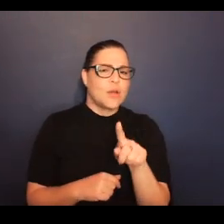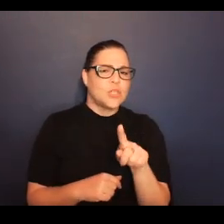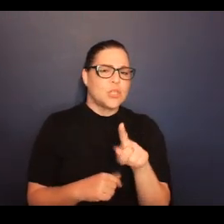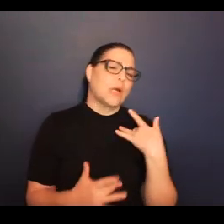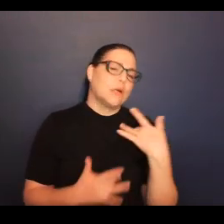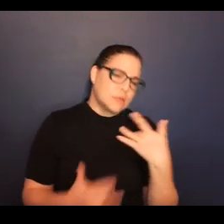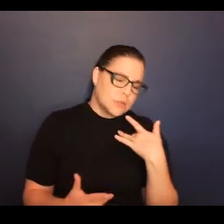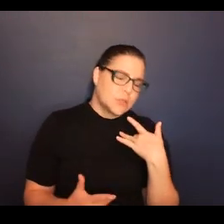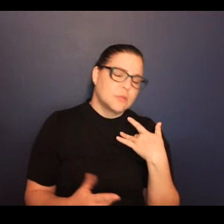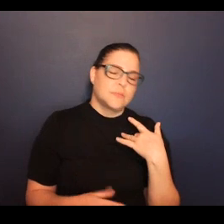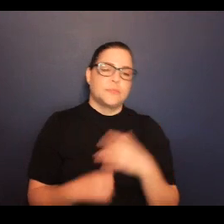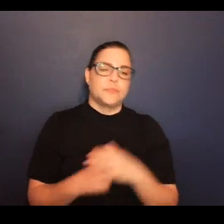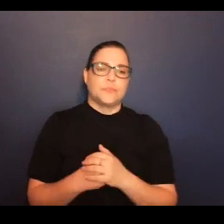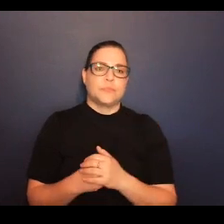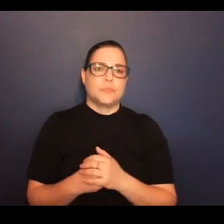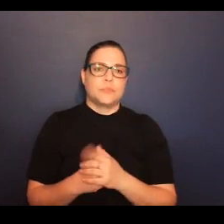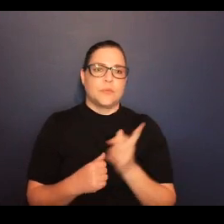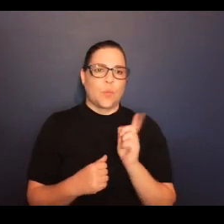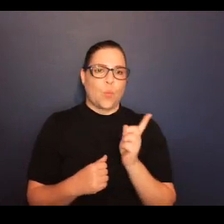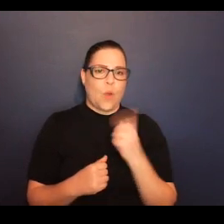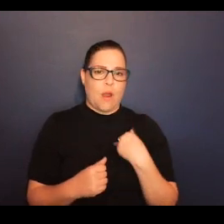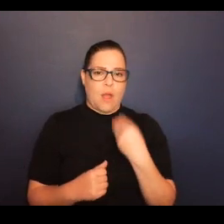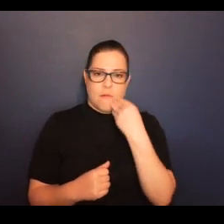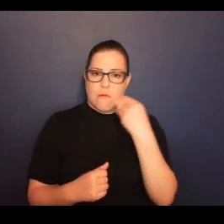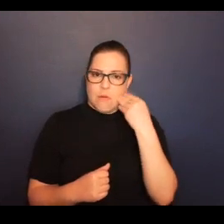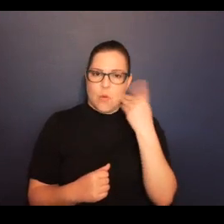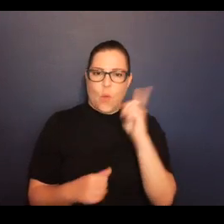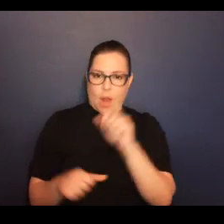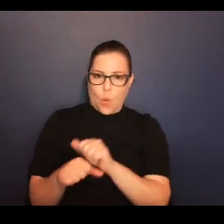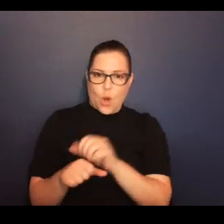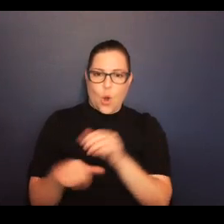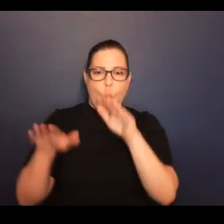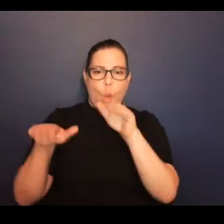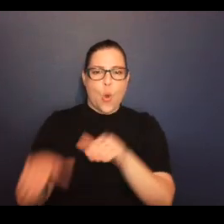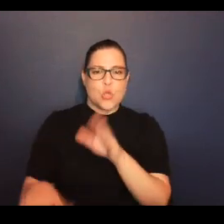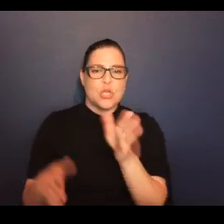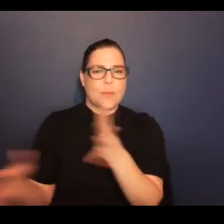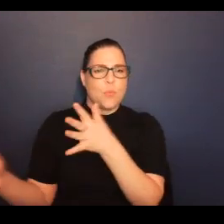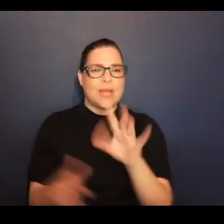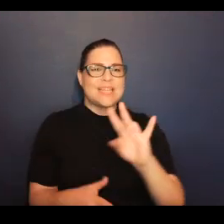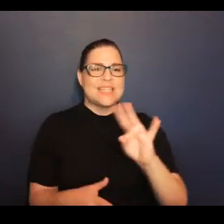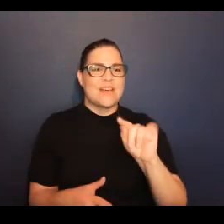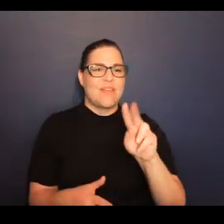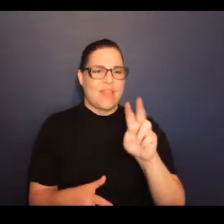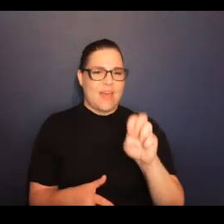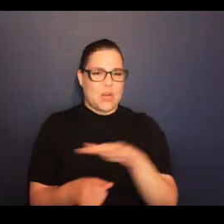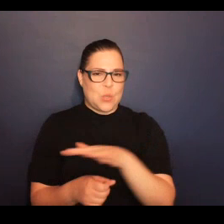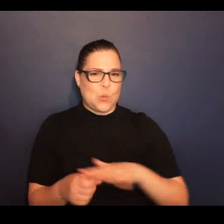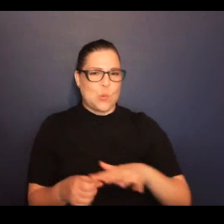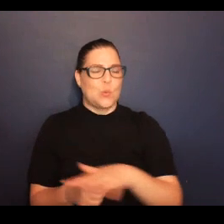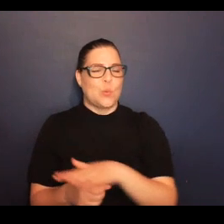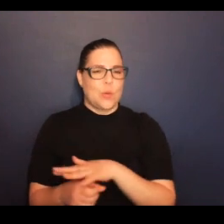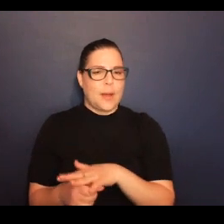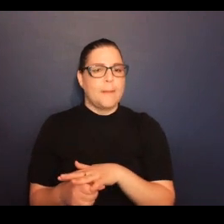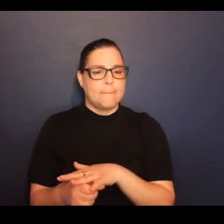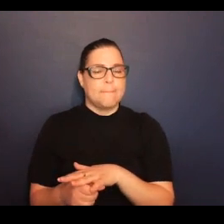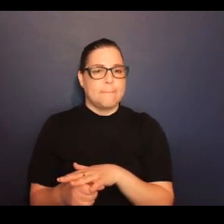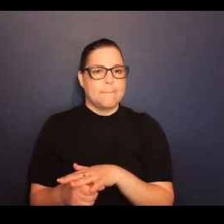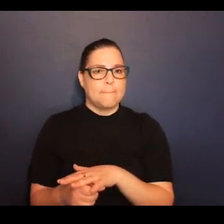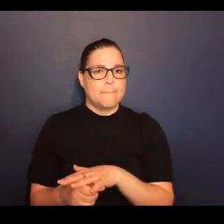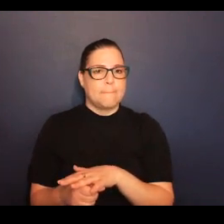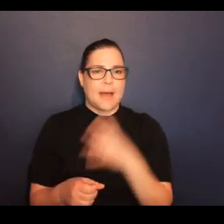too about where I stay at, where I work at. I work at Ocean Breeze on 7th Avenue. And I'm